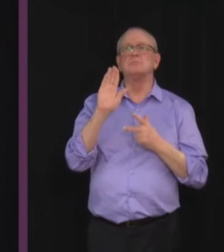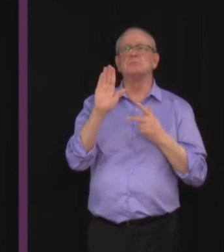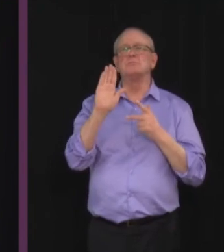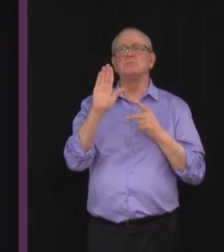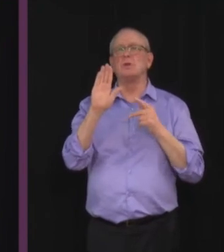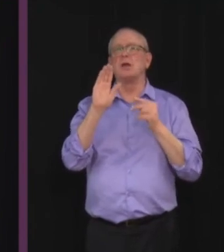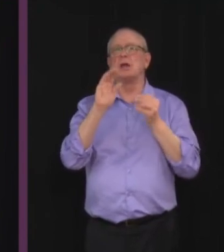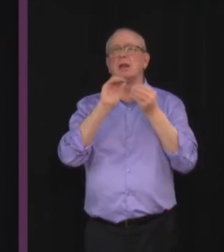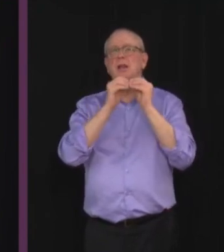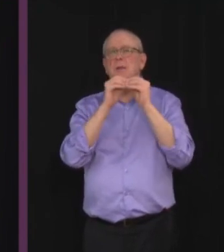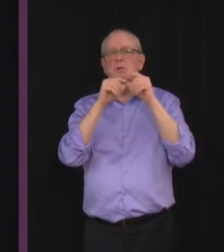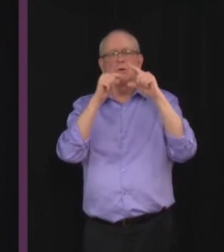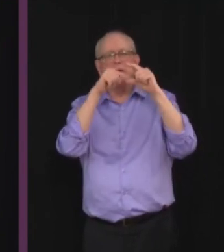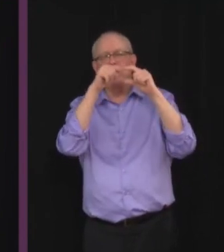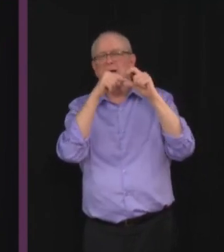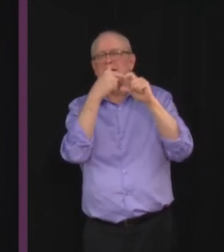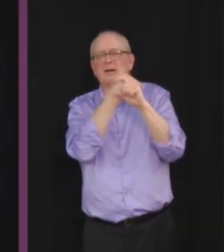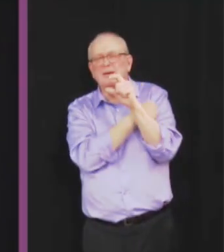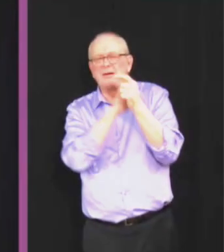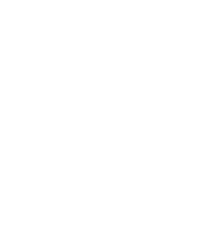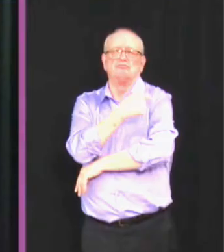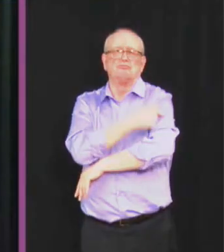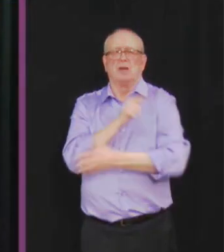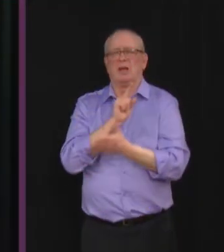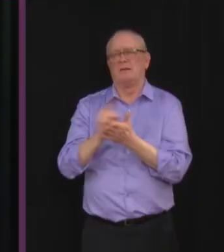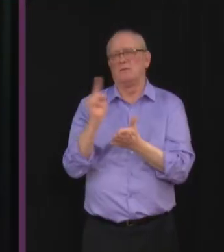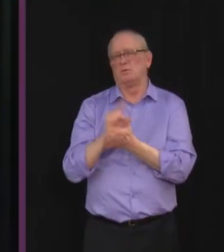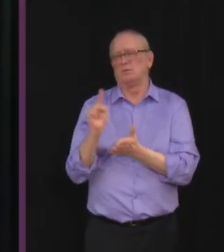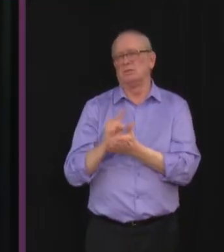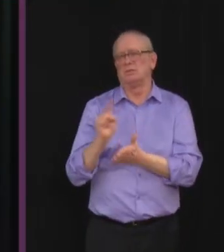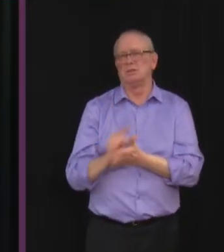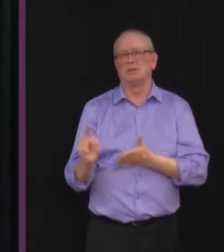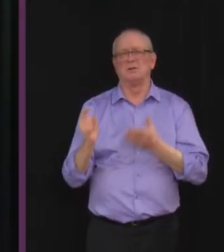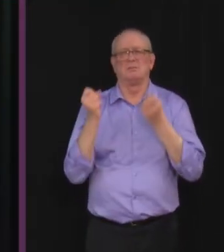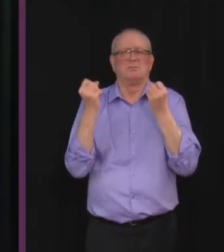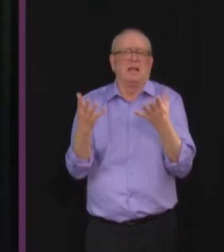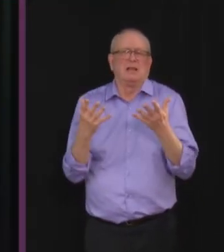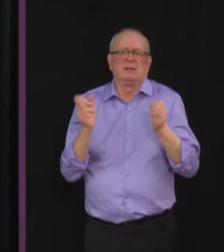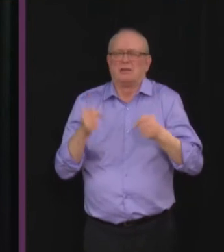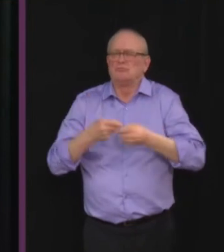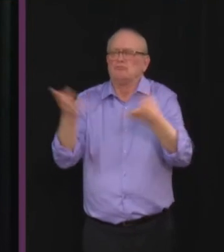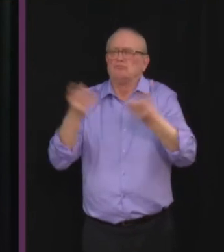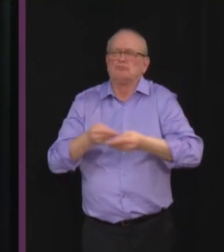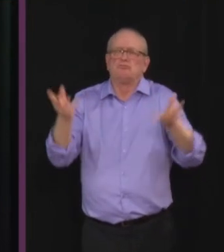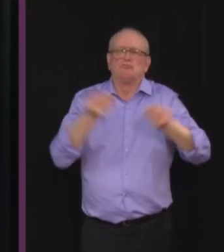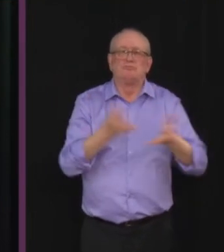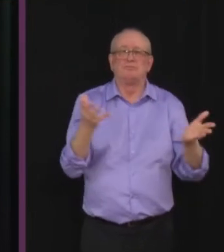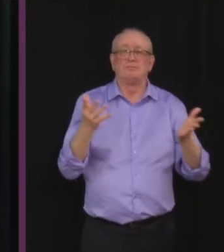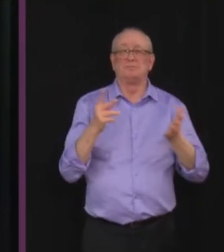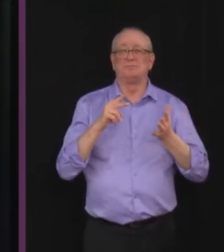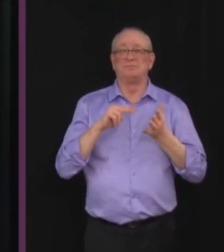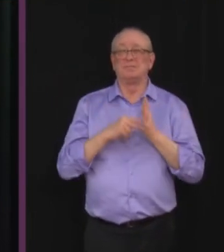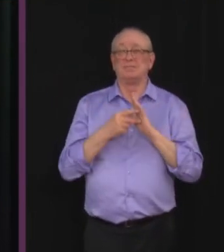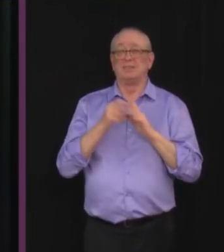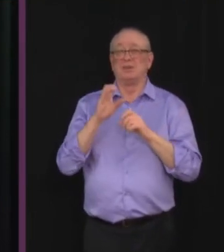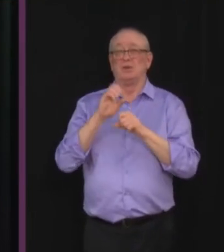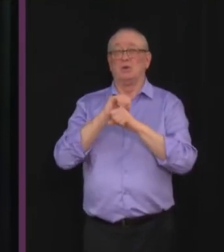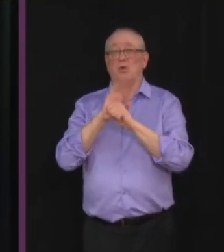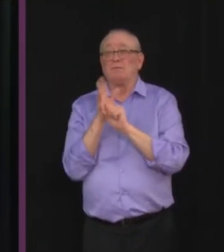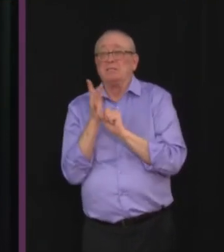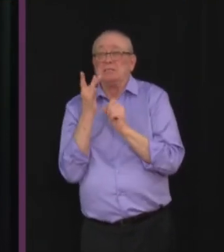as I said, also goes into the electronic record system. The issue isn't for us to have the capacity as a province in being able